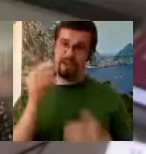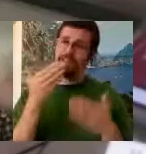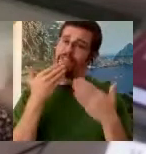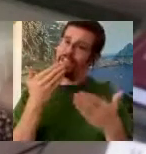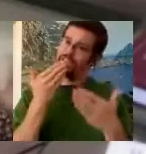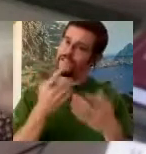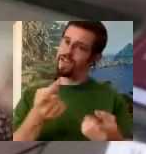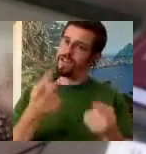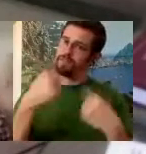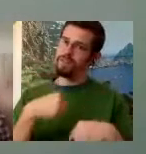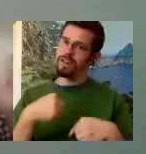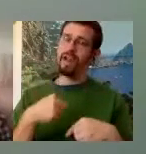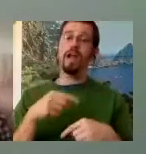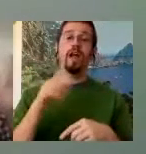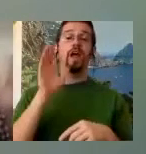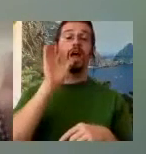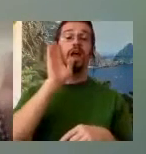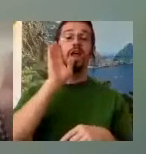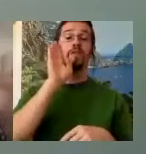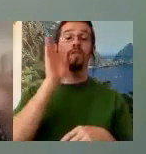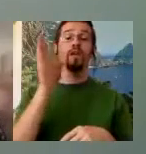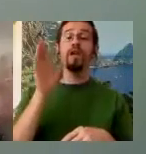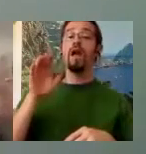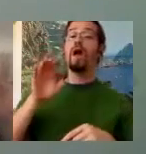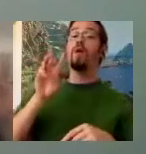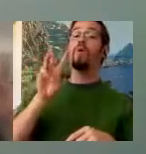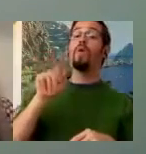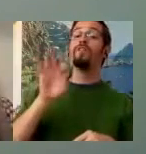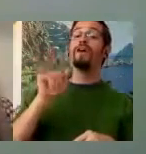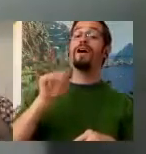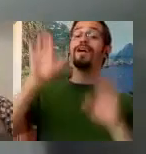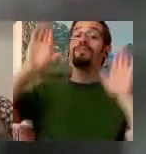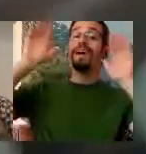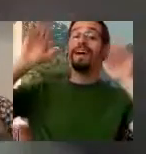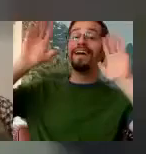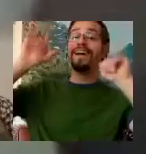coming, yeah. And I'm going to put you on yeah. the screen. Hit Wafa. Bye.